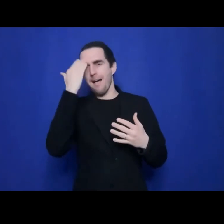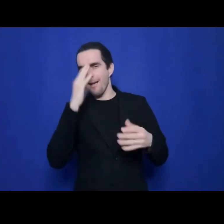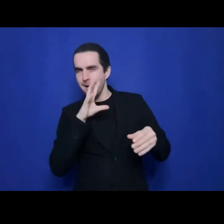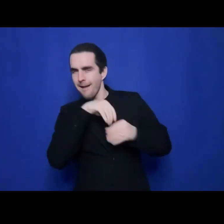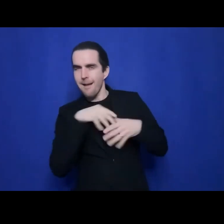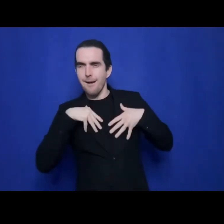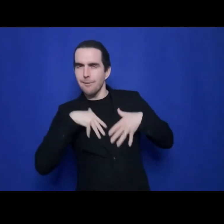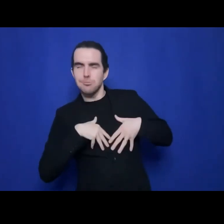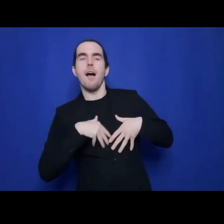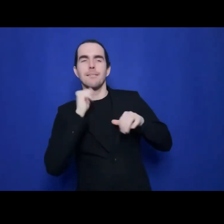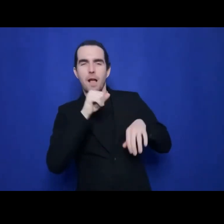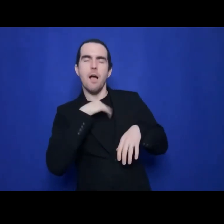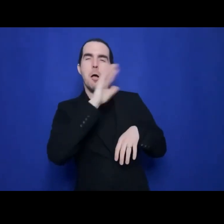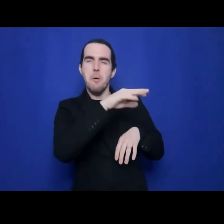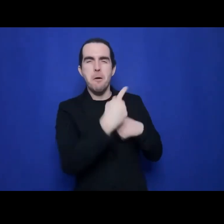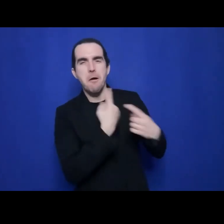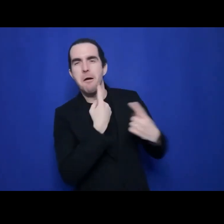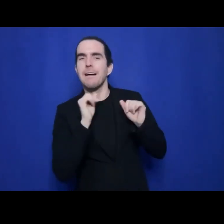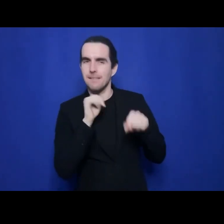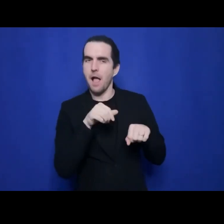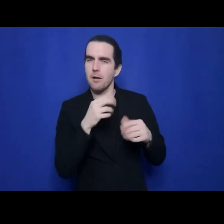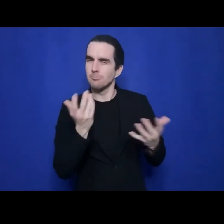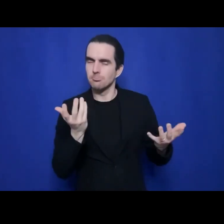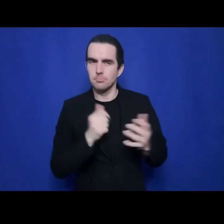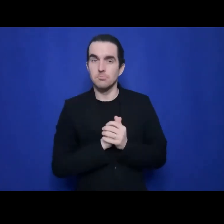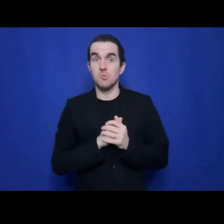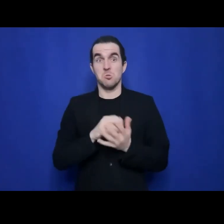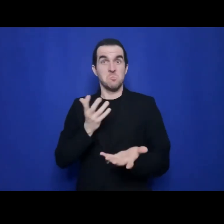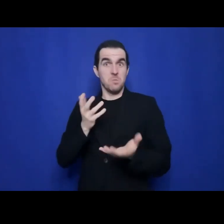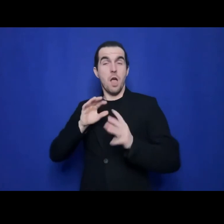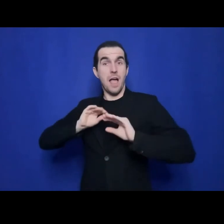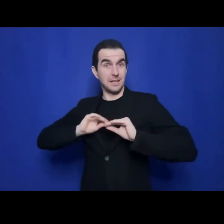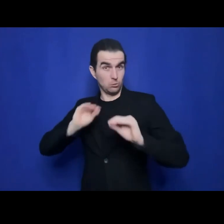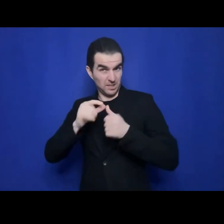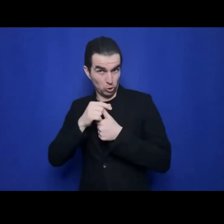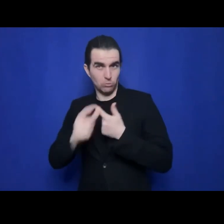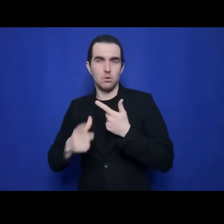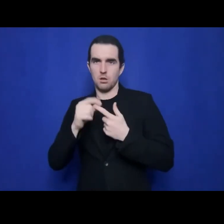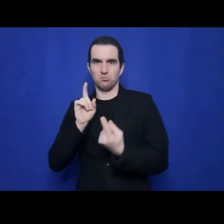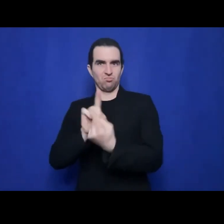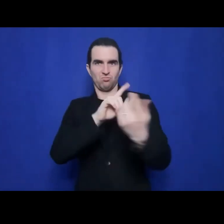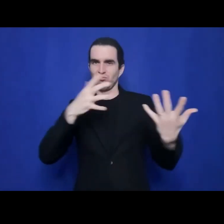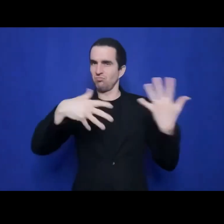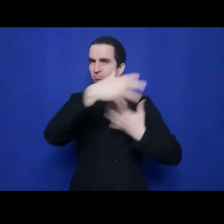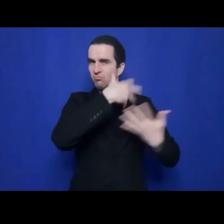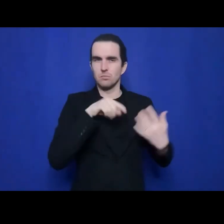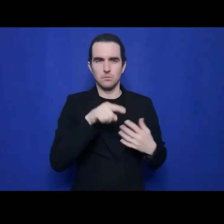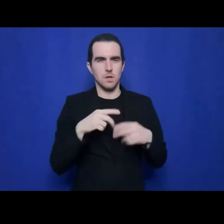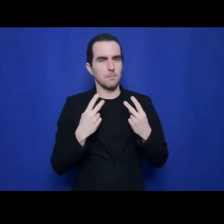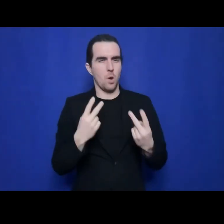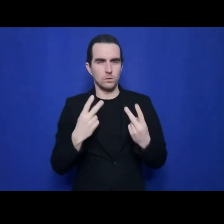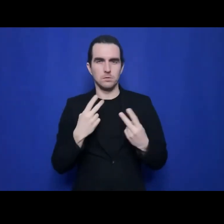need to try and live the best life that we can, you know, whether that be dealing